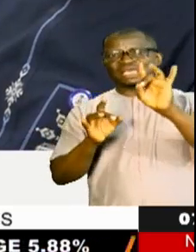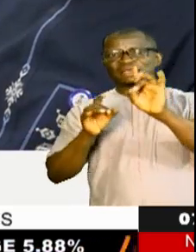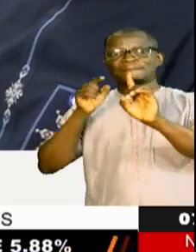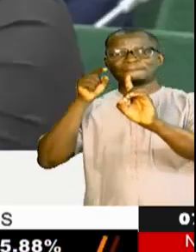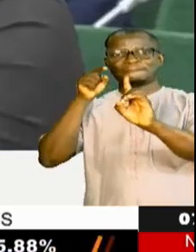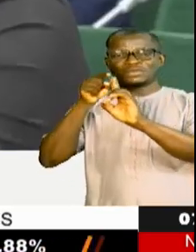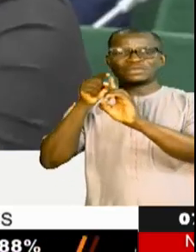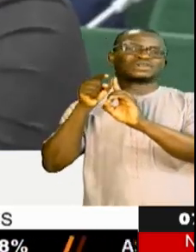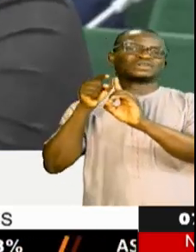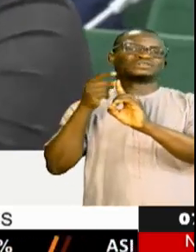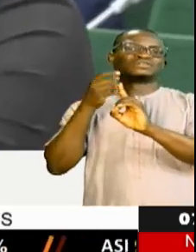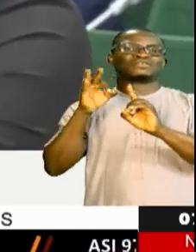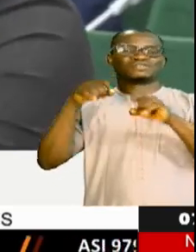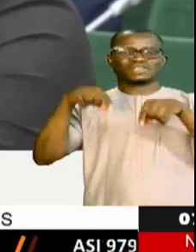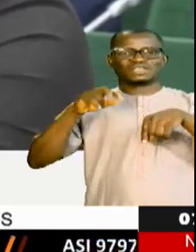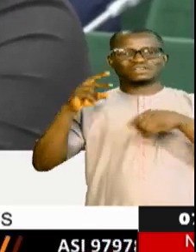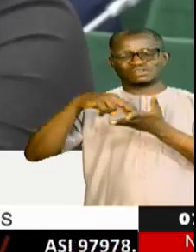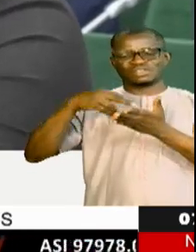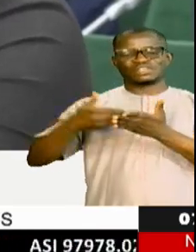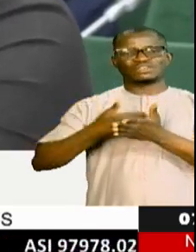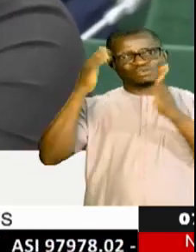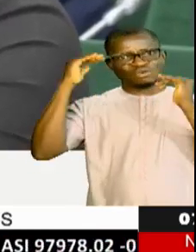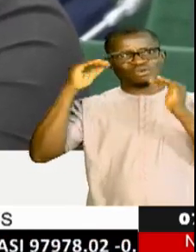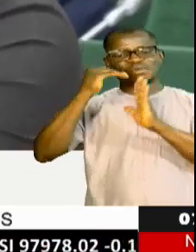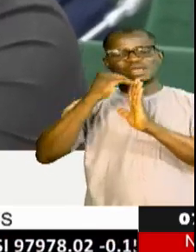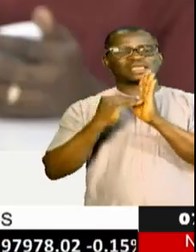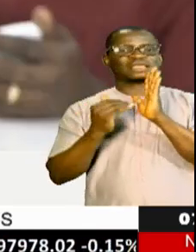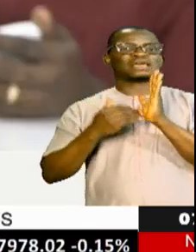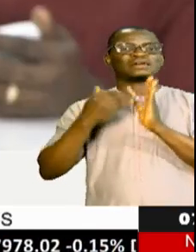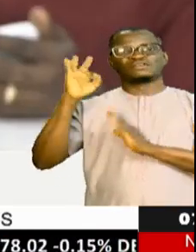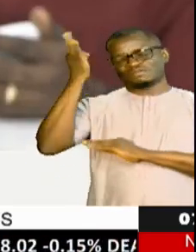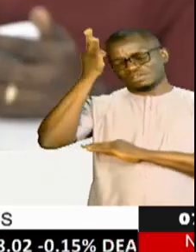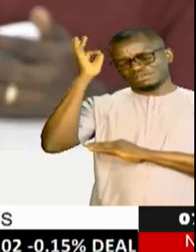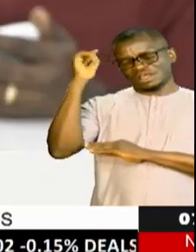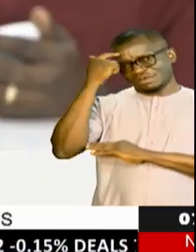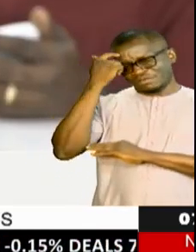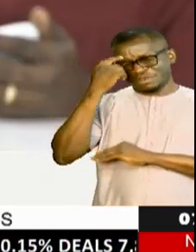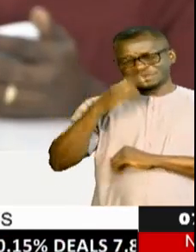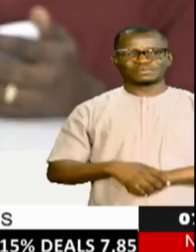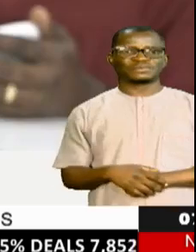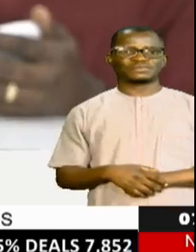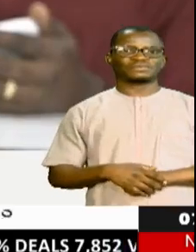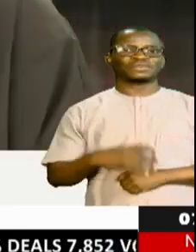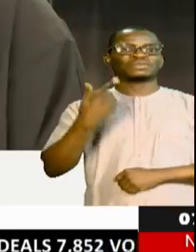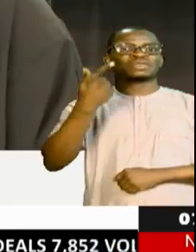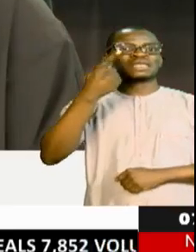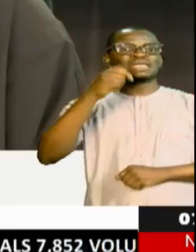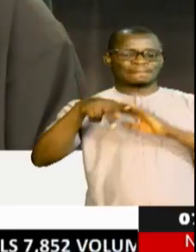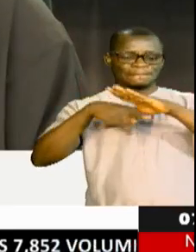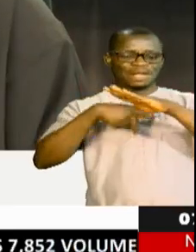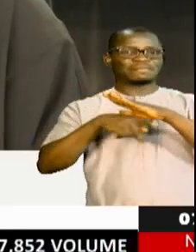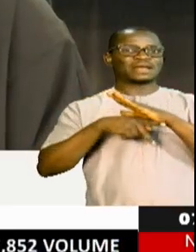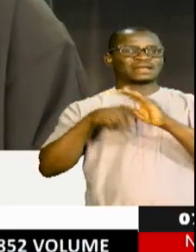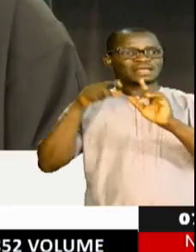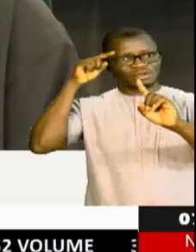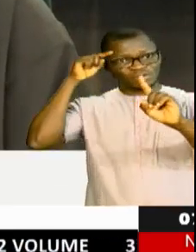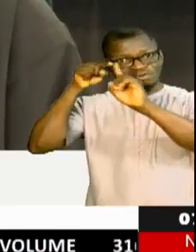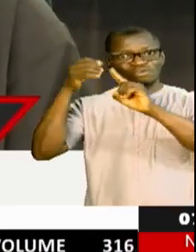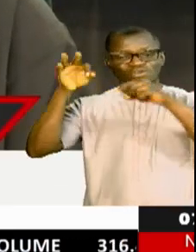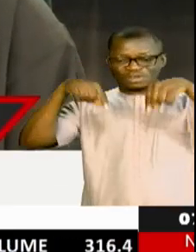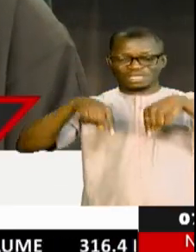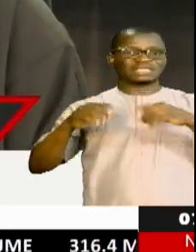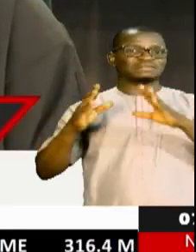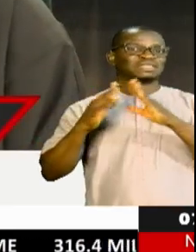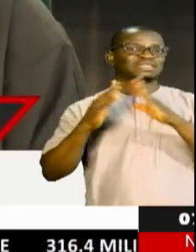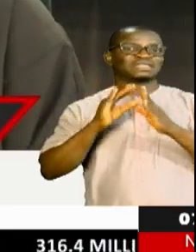in line with the renewed hope agenda of the federal government. The primary purpose of this retreat is to foster